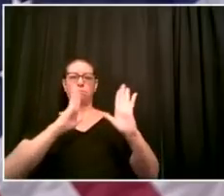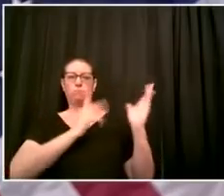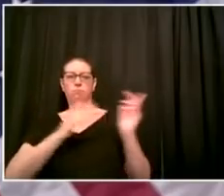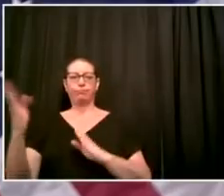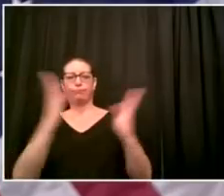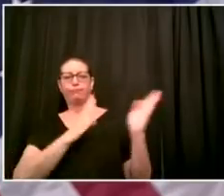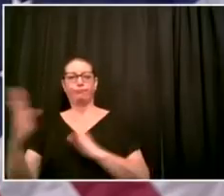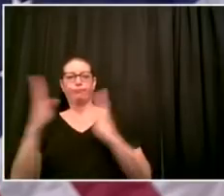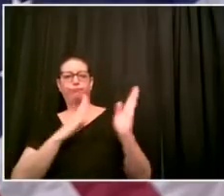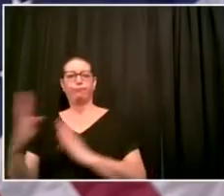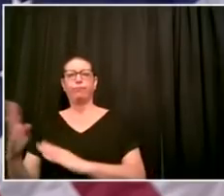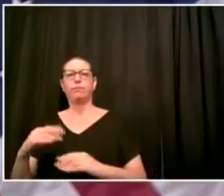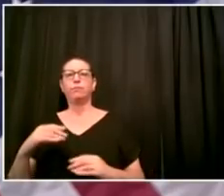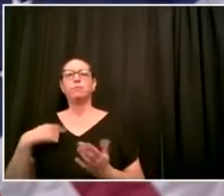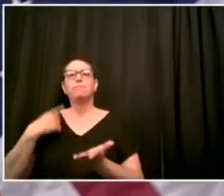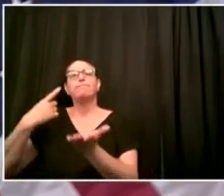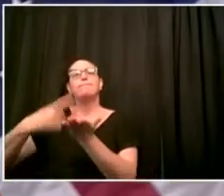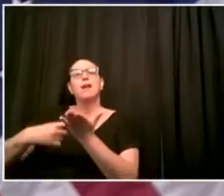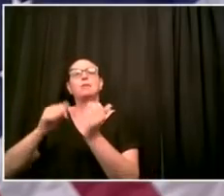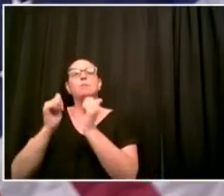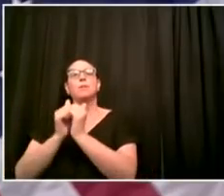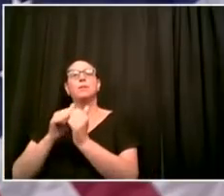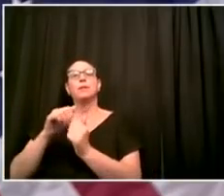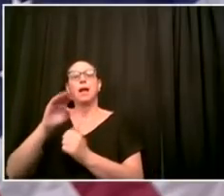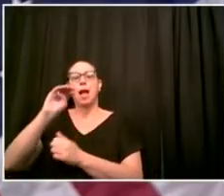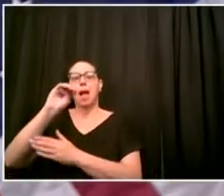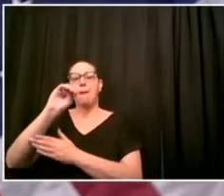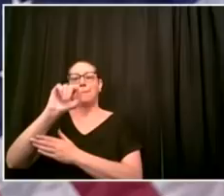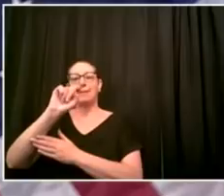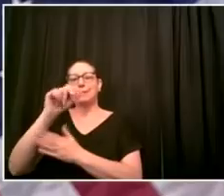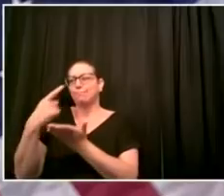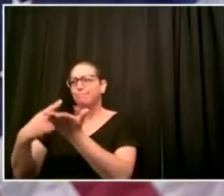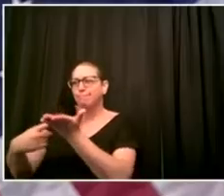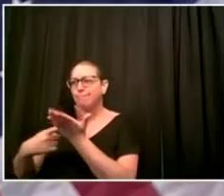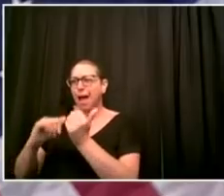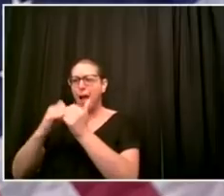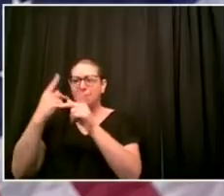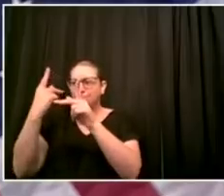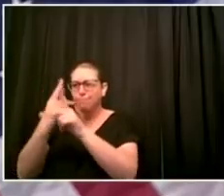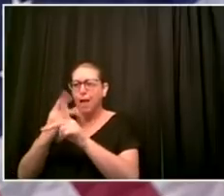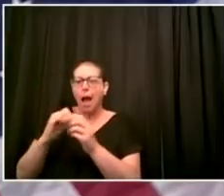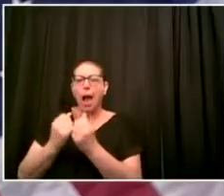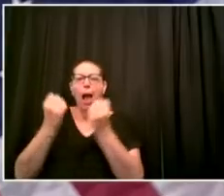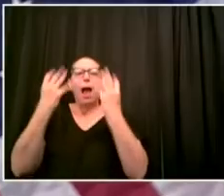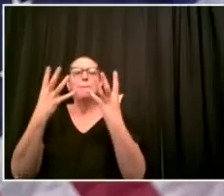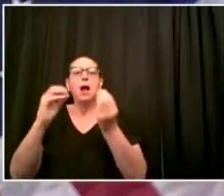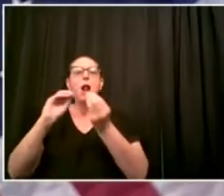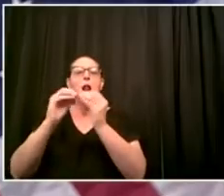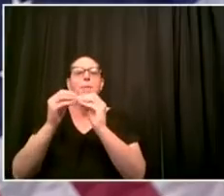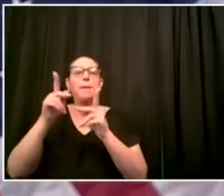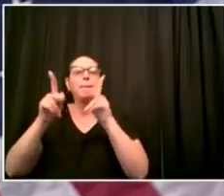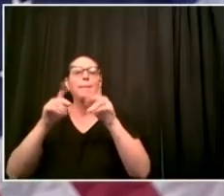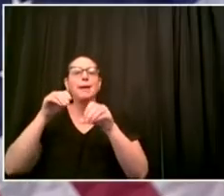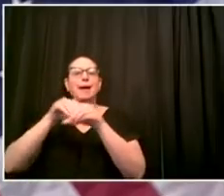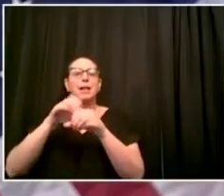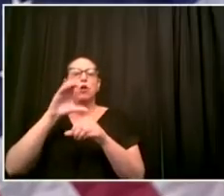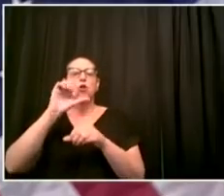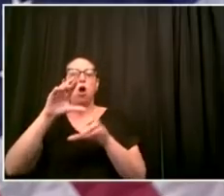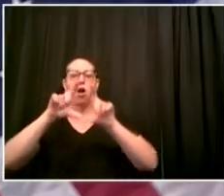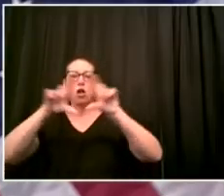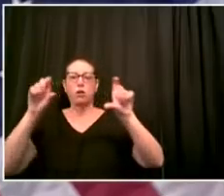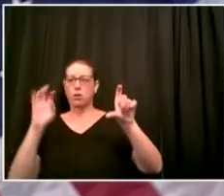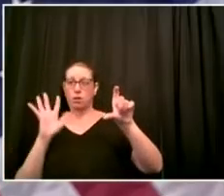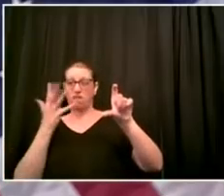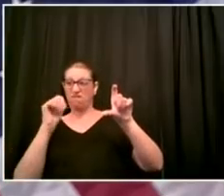measures do we need to take to help make sure there is social distancing on the trains and in the buses? So we're working on that